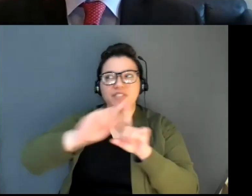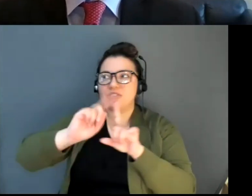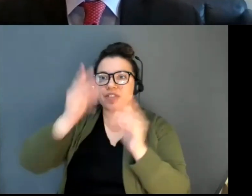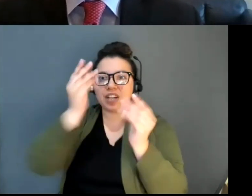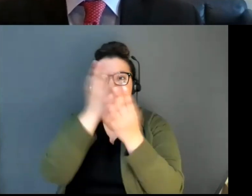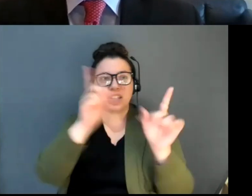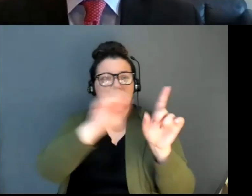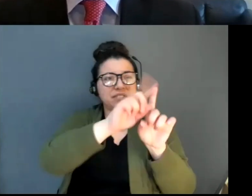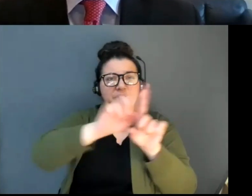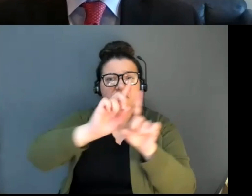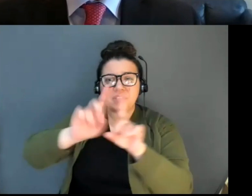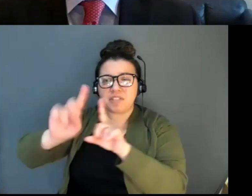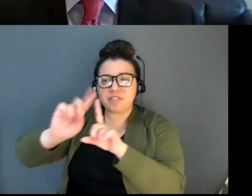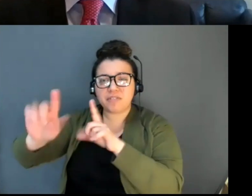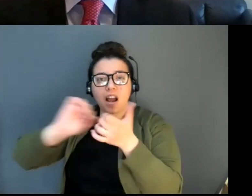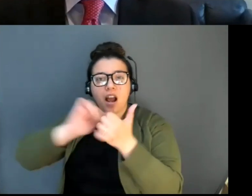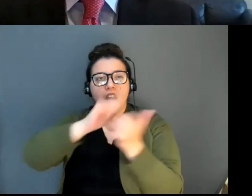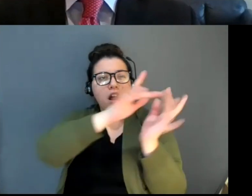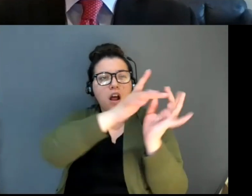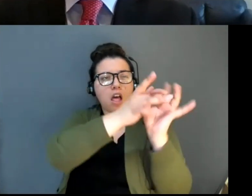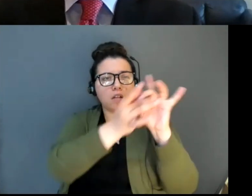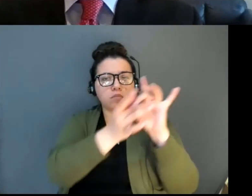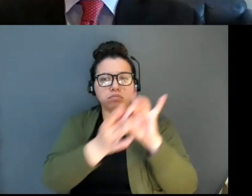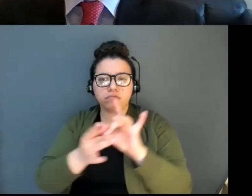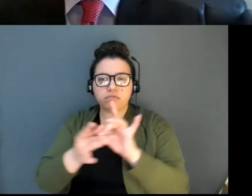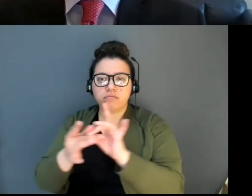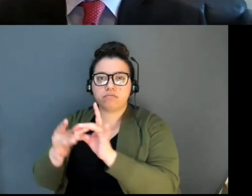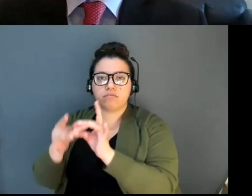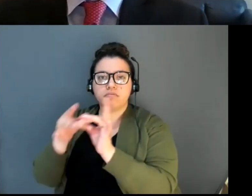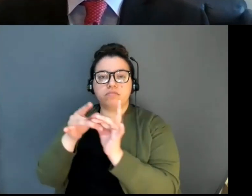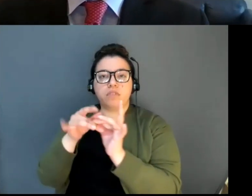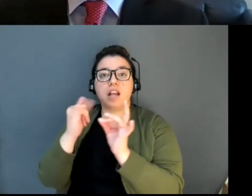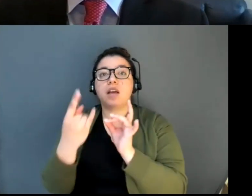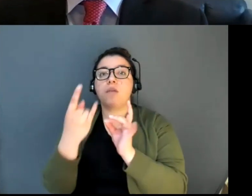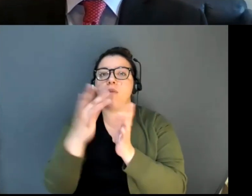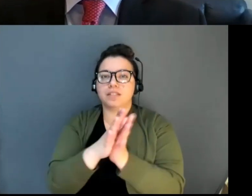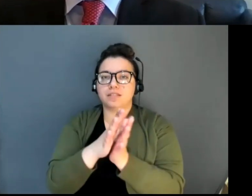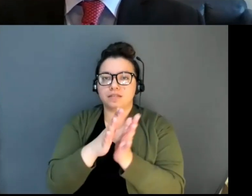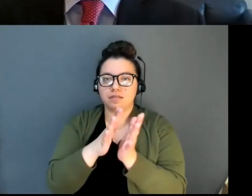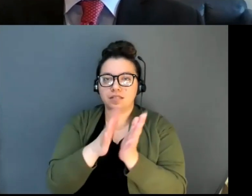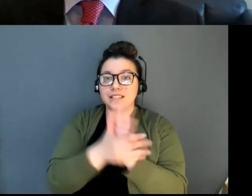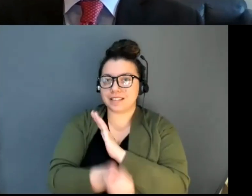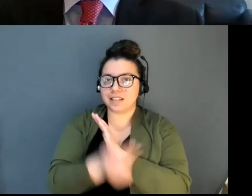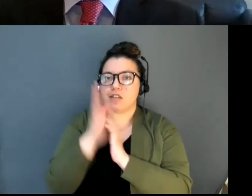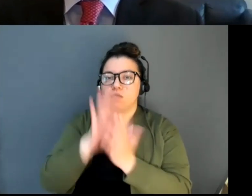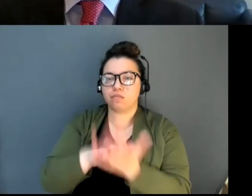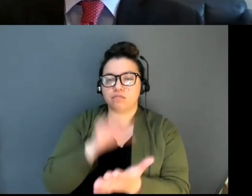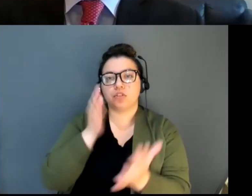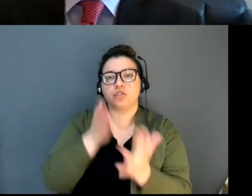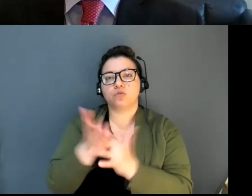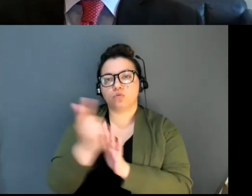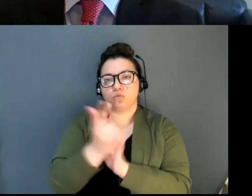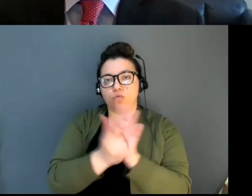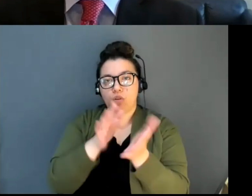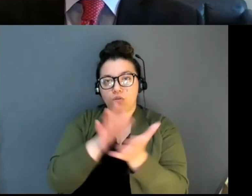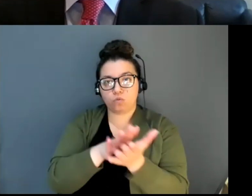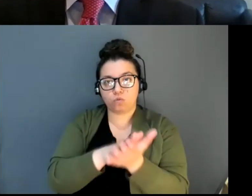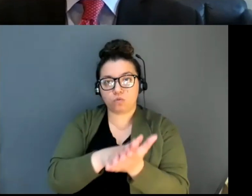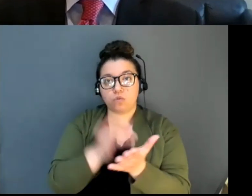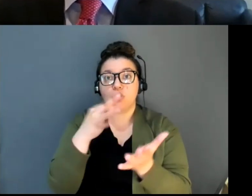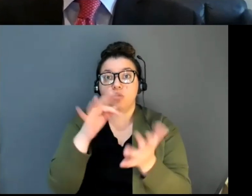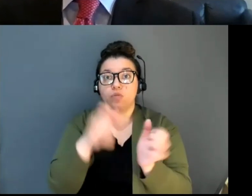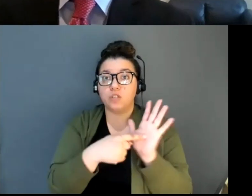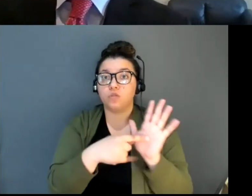into one thing. That's Great. a skill that you're learning in law school. So if you can show how you can do that, I think that'll make you stand